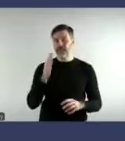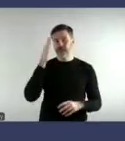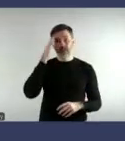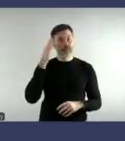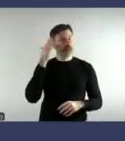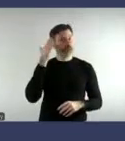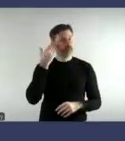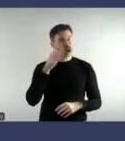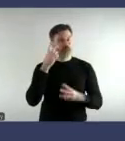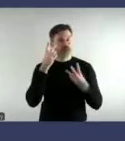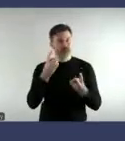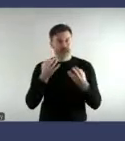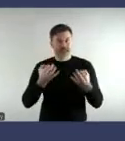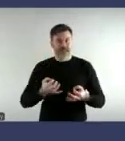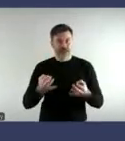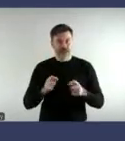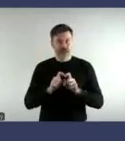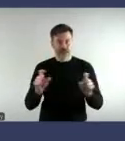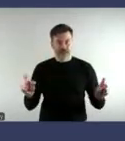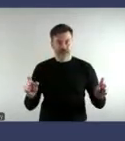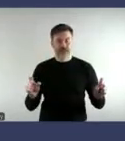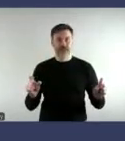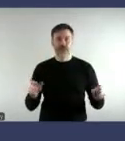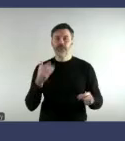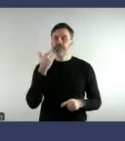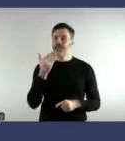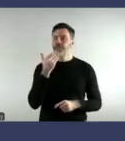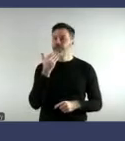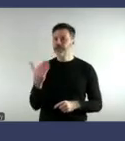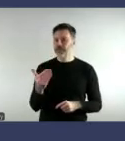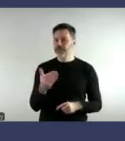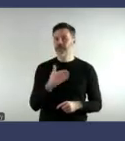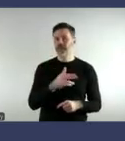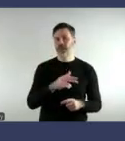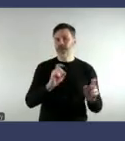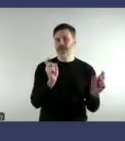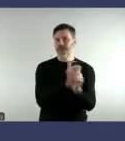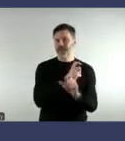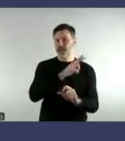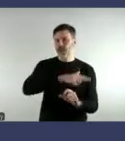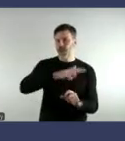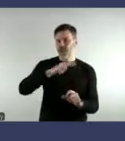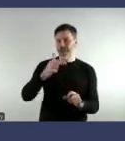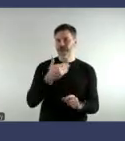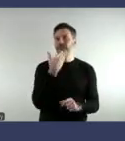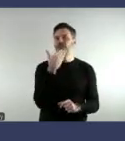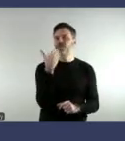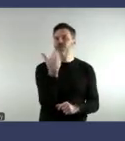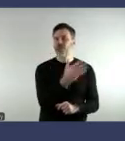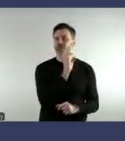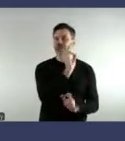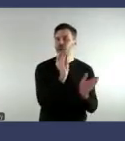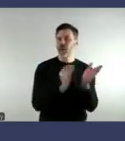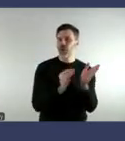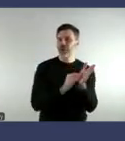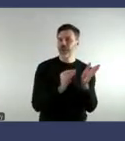situation. Well, I can't stress enough how important it is. I'm very grateful that our